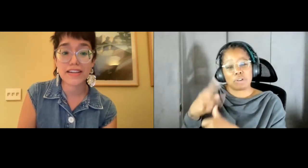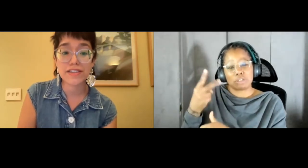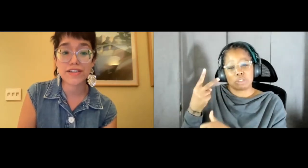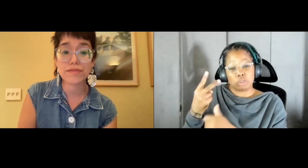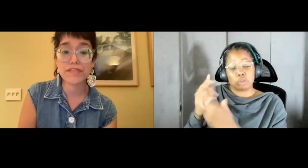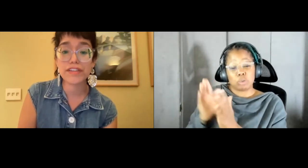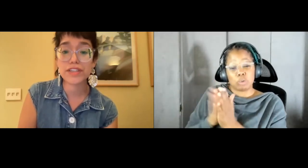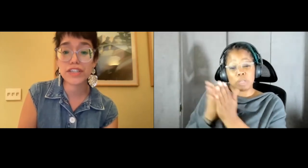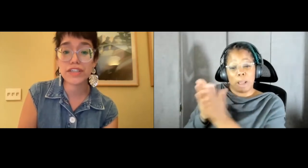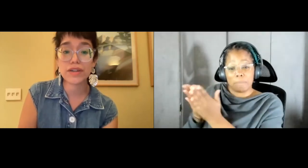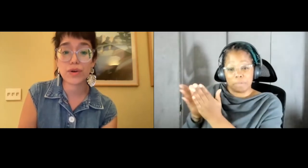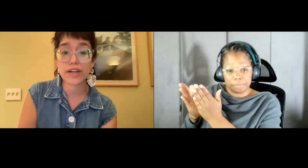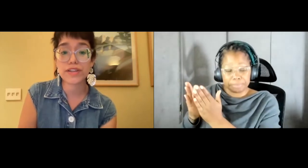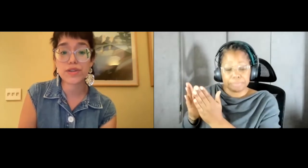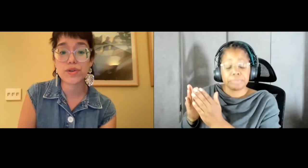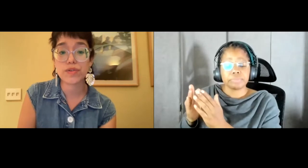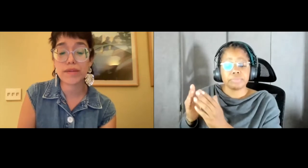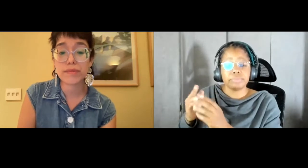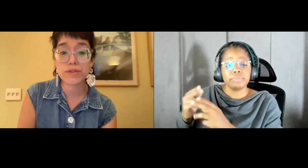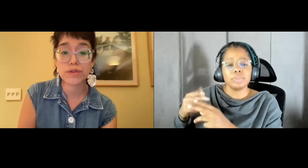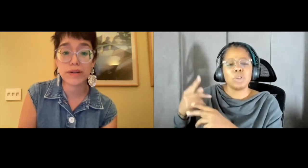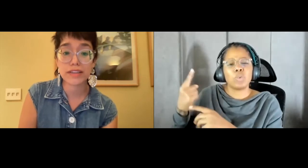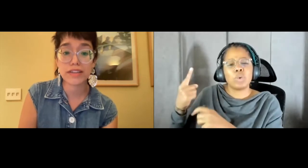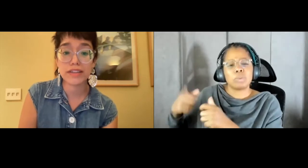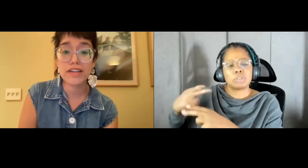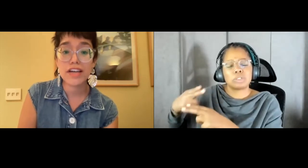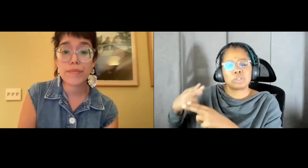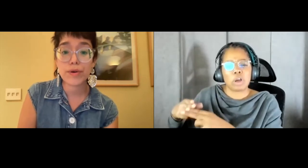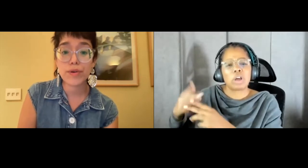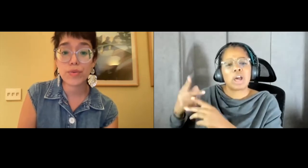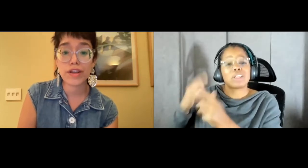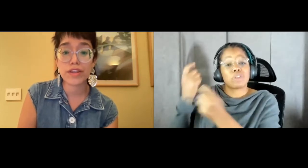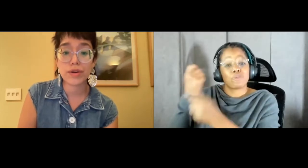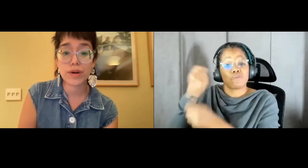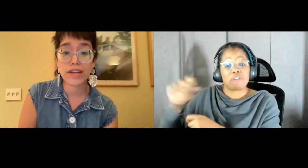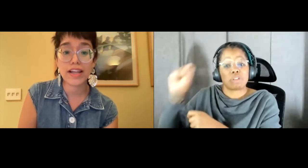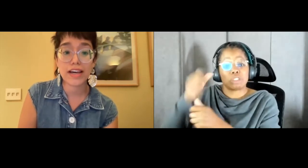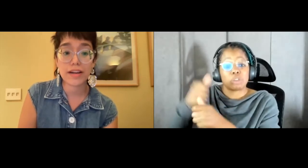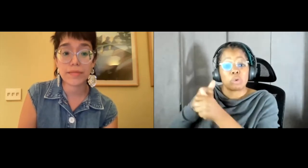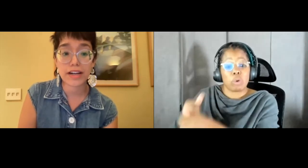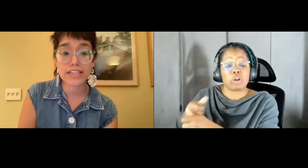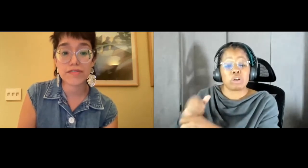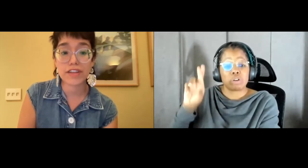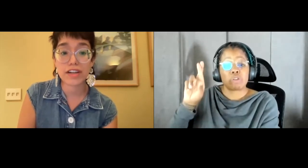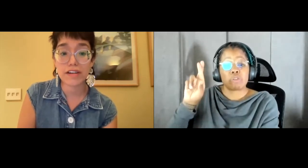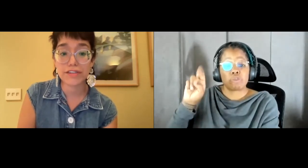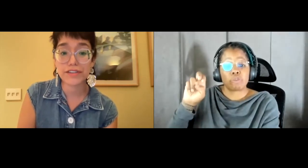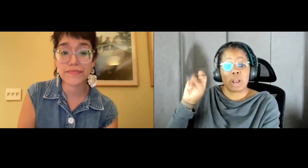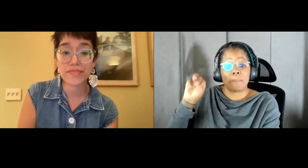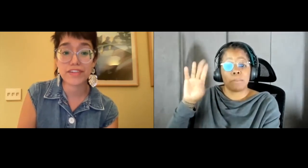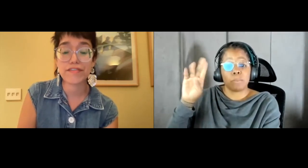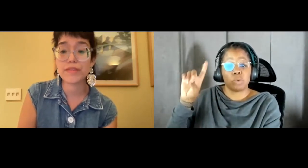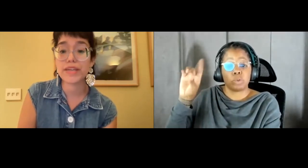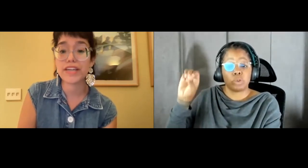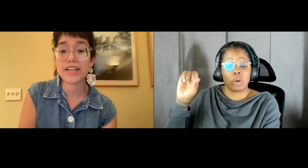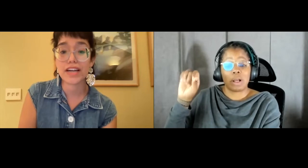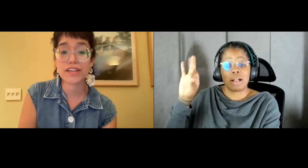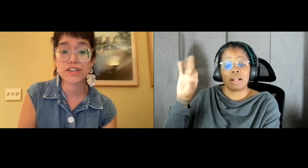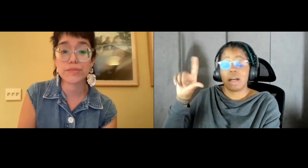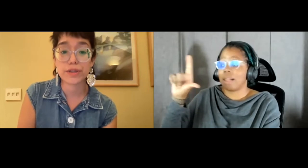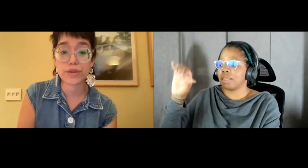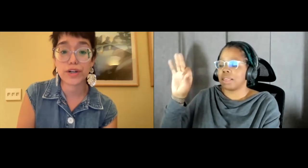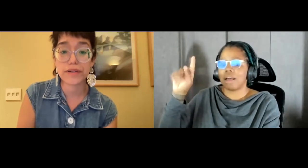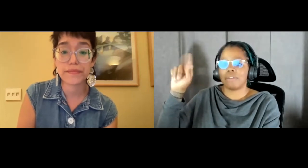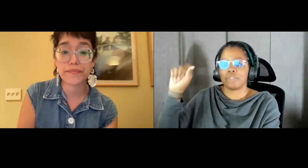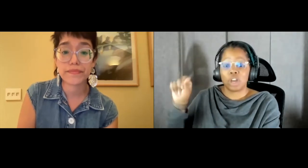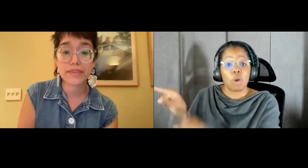Bibliolepsy and The Revolution According to Raimundo Mata, both won the Juan Laya Prize for the Novel, the Philippine